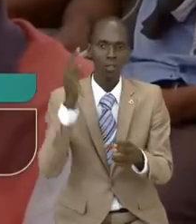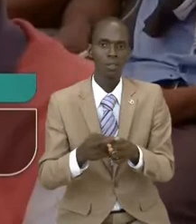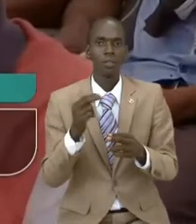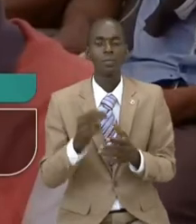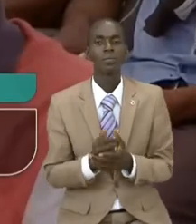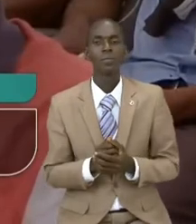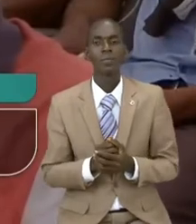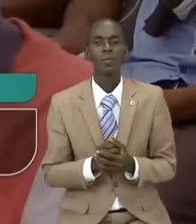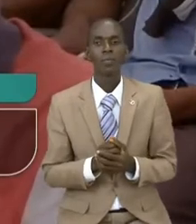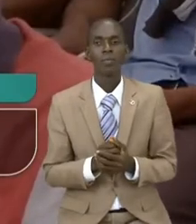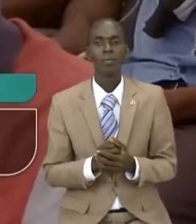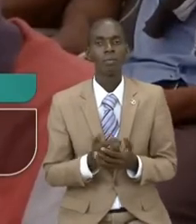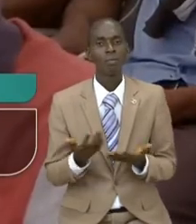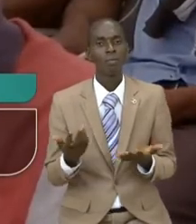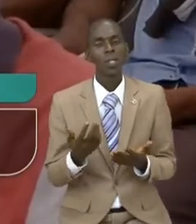name.